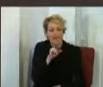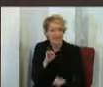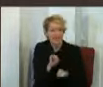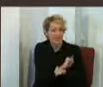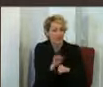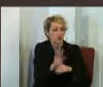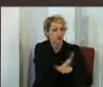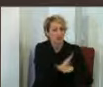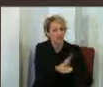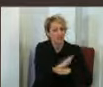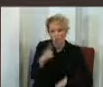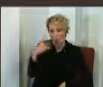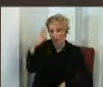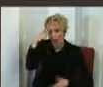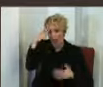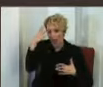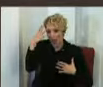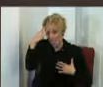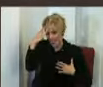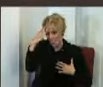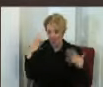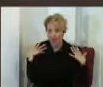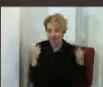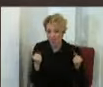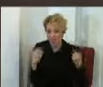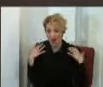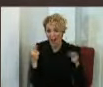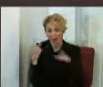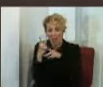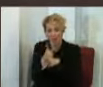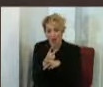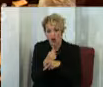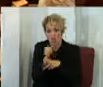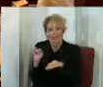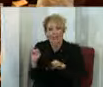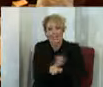should healthcare in this country should never be seen as an industry.